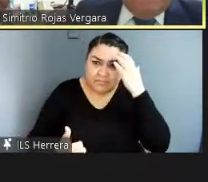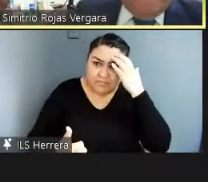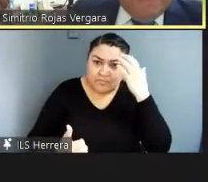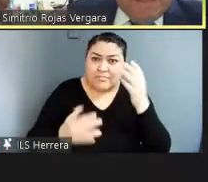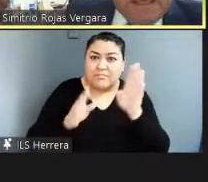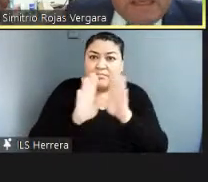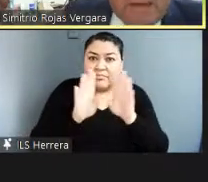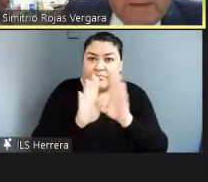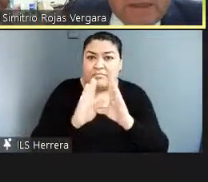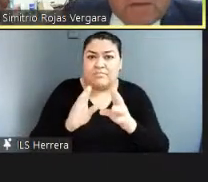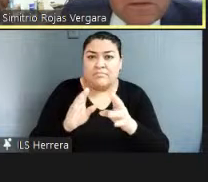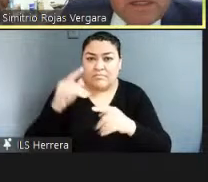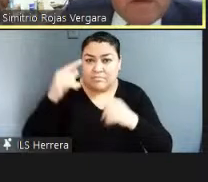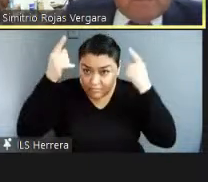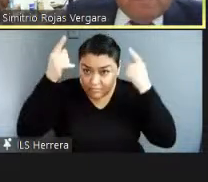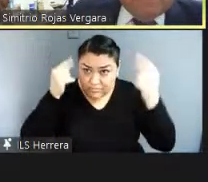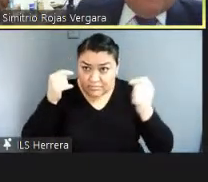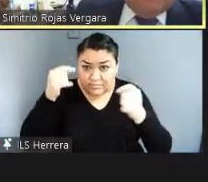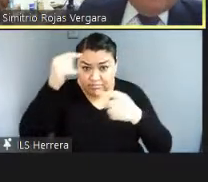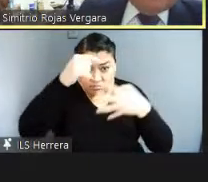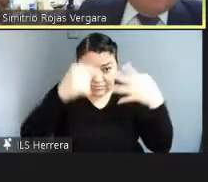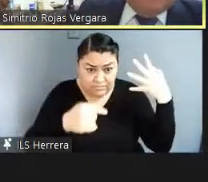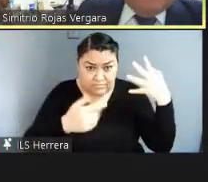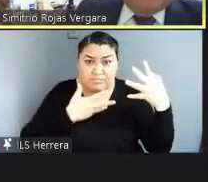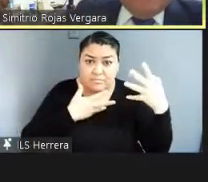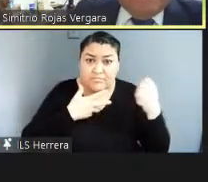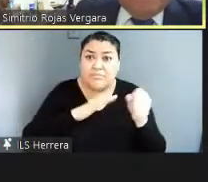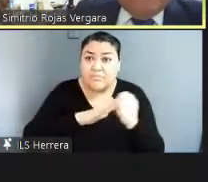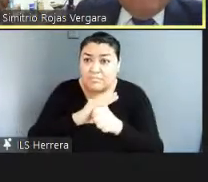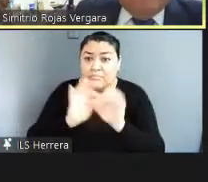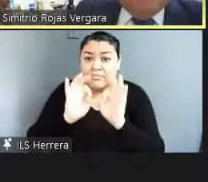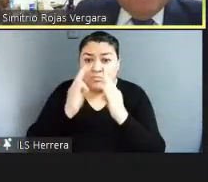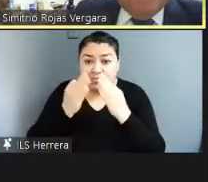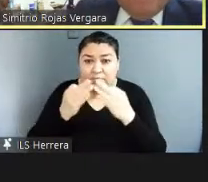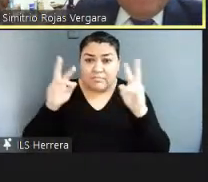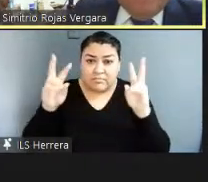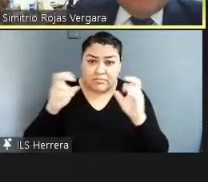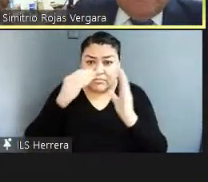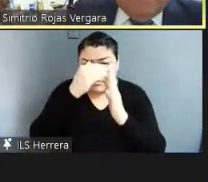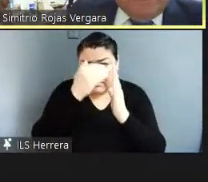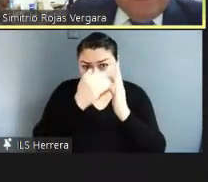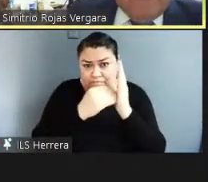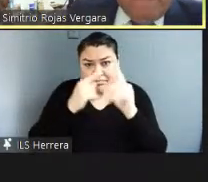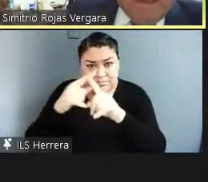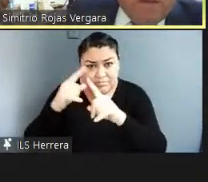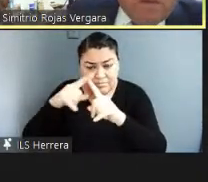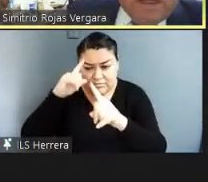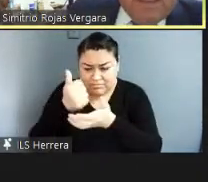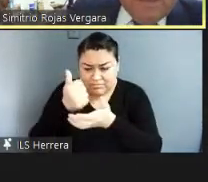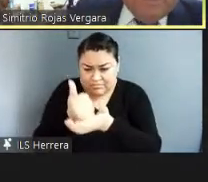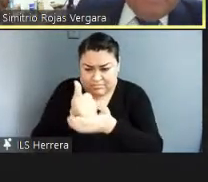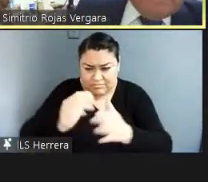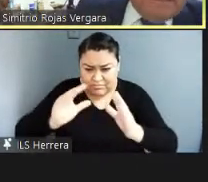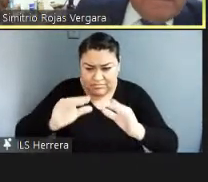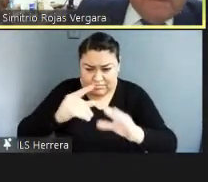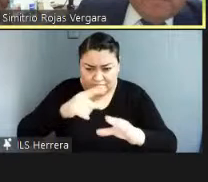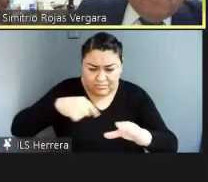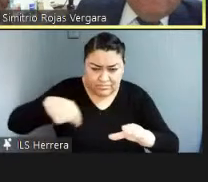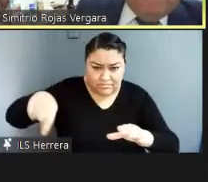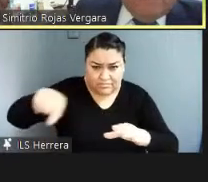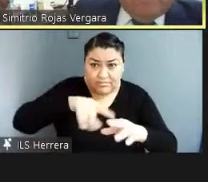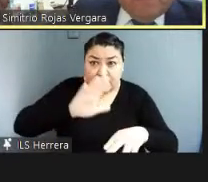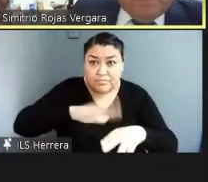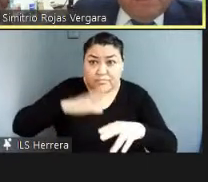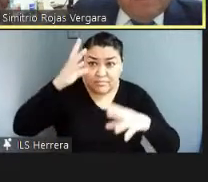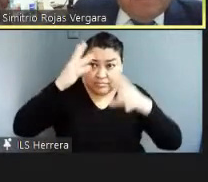curriculum, of the graduate's profile, and they need to be aware of the different methods and techniques so that they can apply them